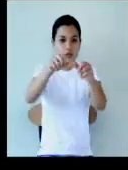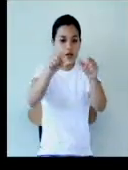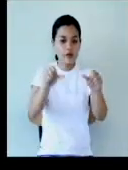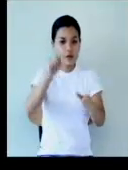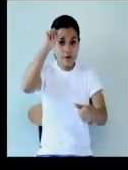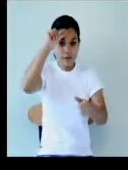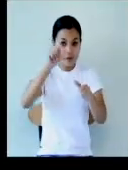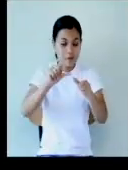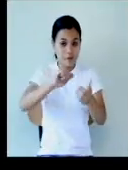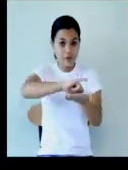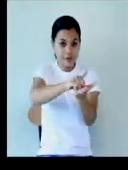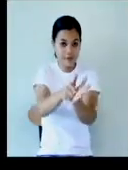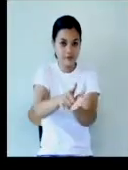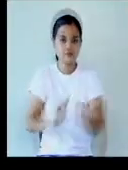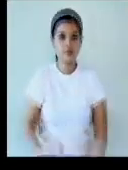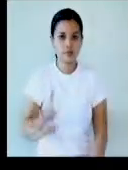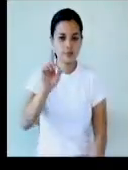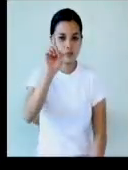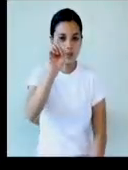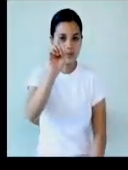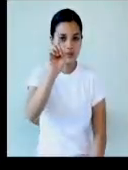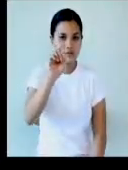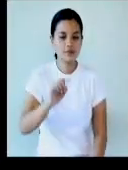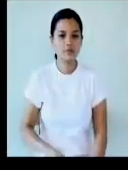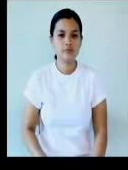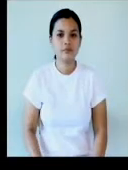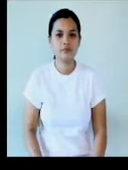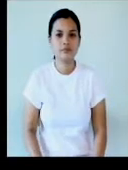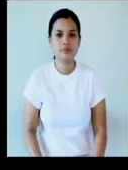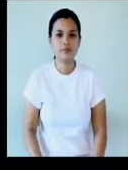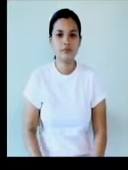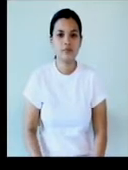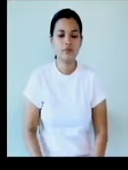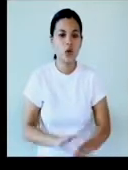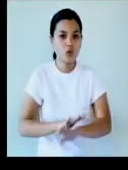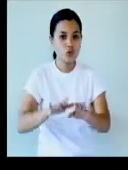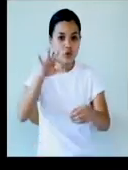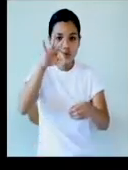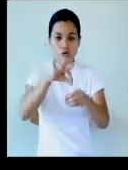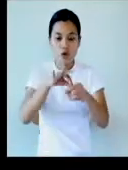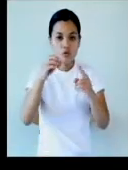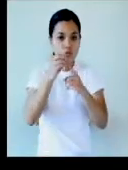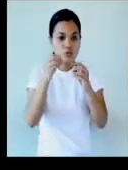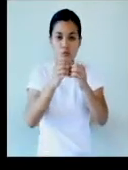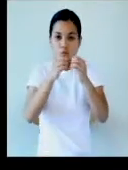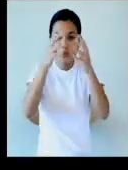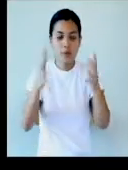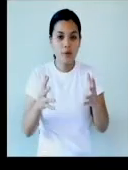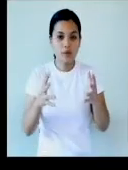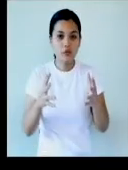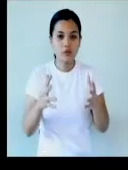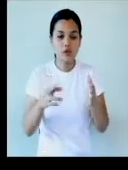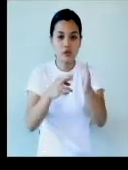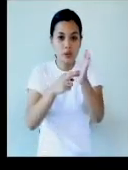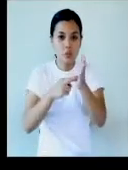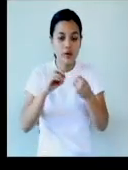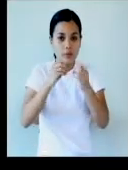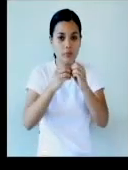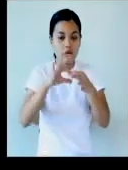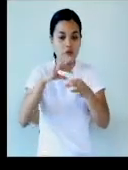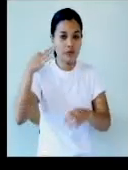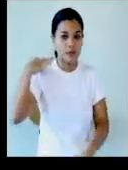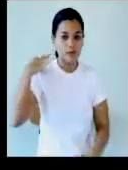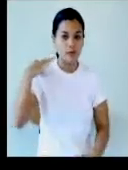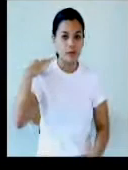In the voting area, remember these. 1. Do not vote for more than the required number of candidates for